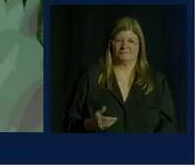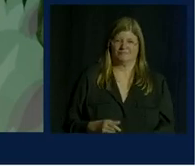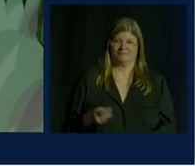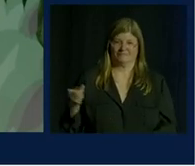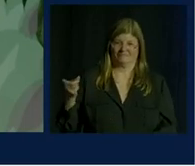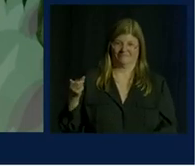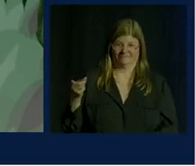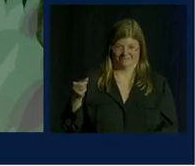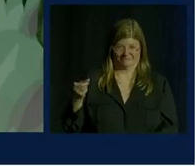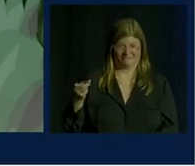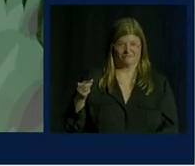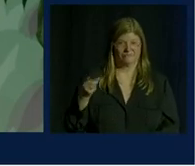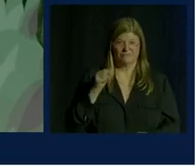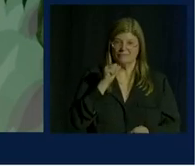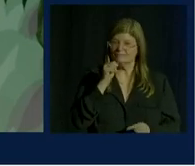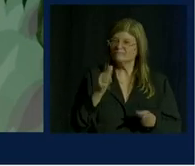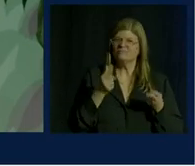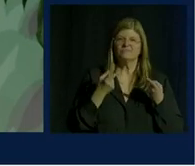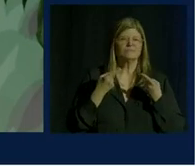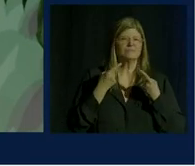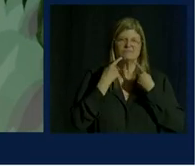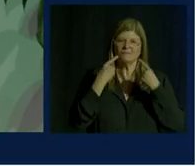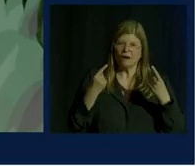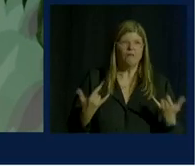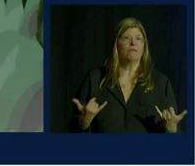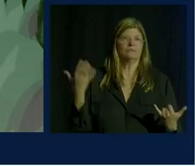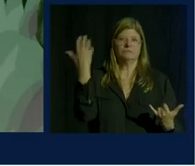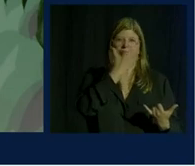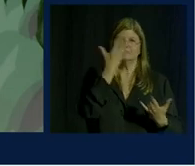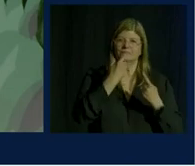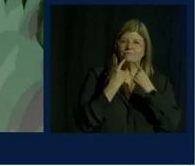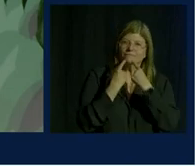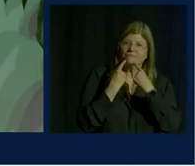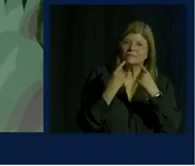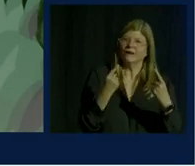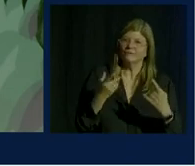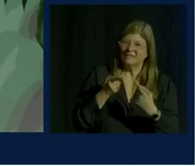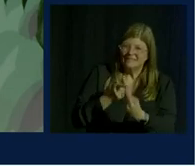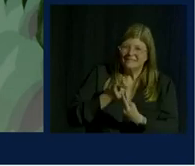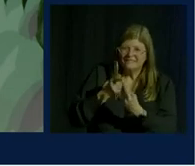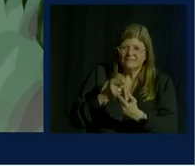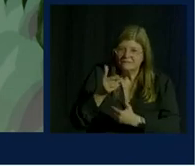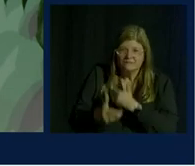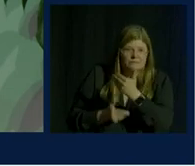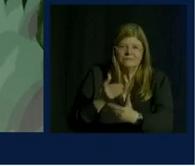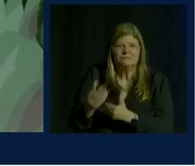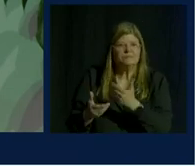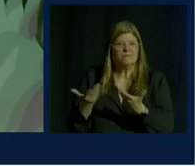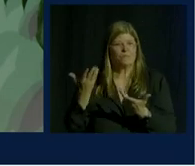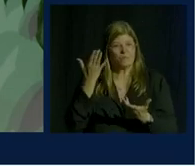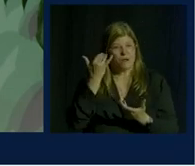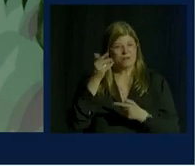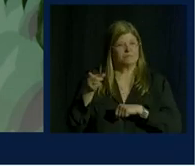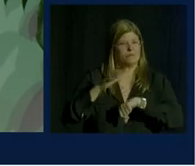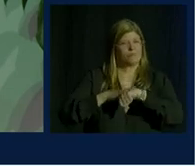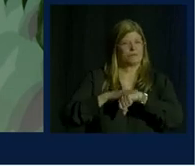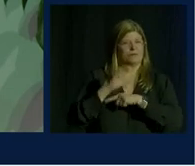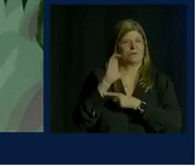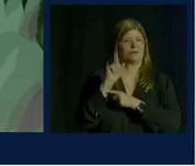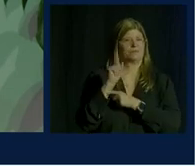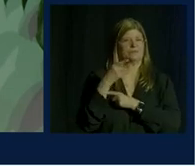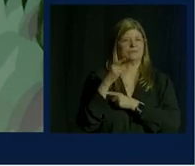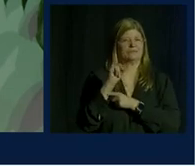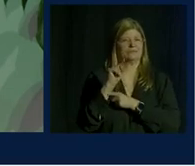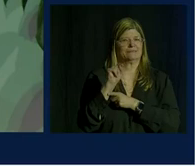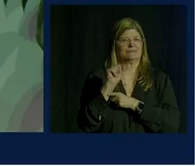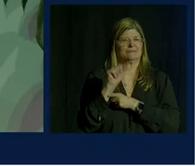today, we were struggling because Honey Bunny Boutique is on Capitol Hill, but it is not on the corner of Main and Main. And so we were trying to